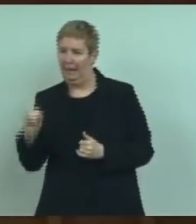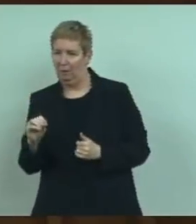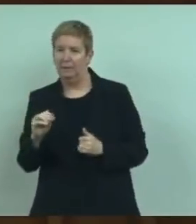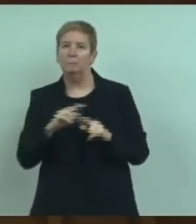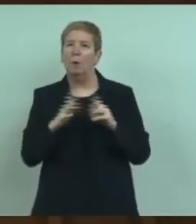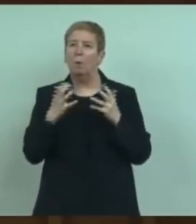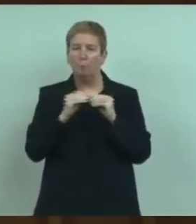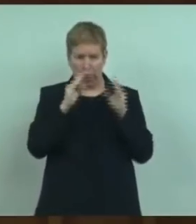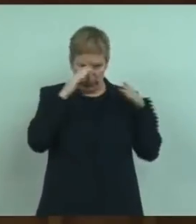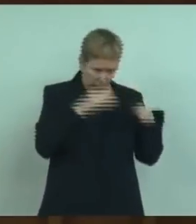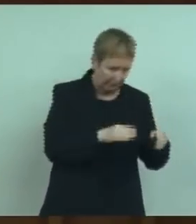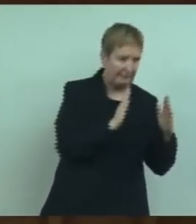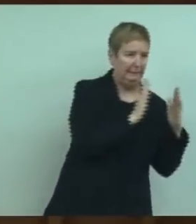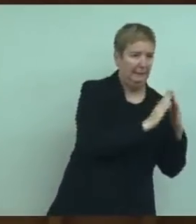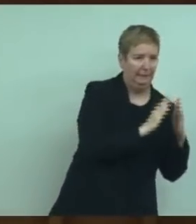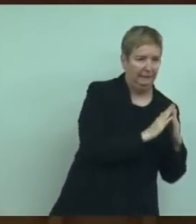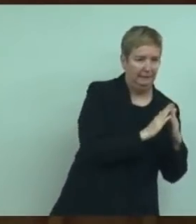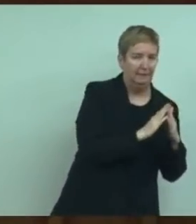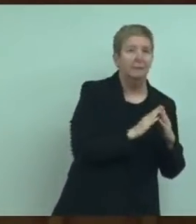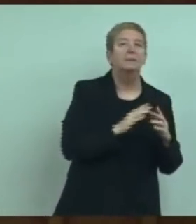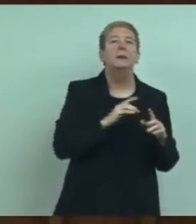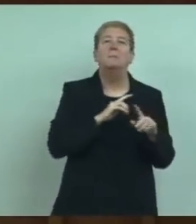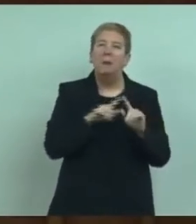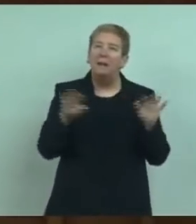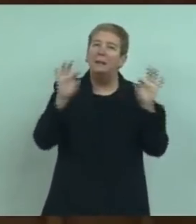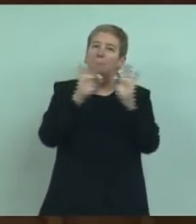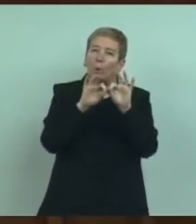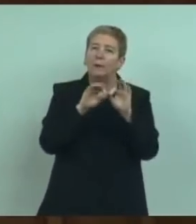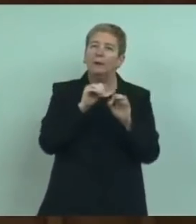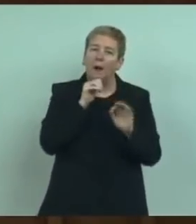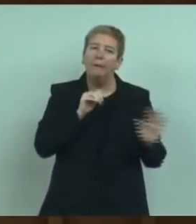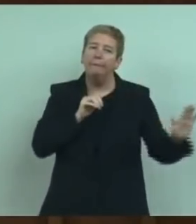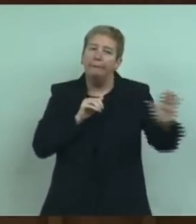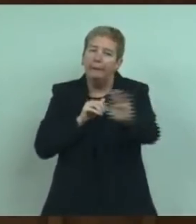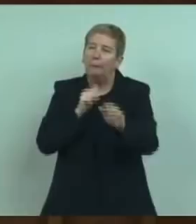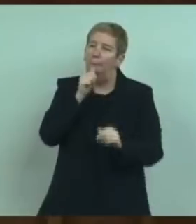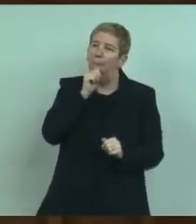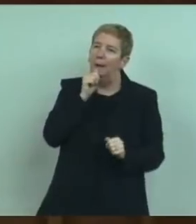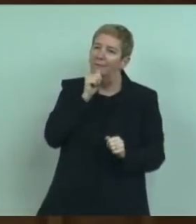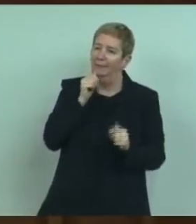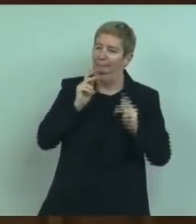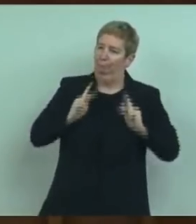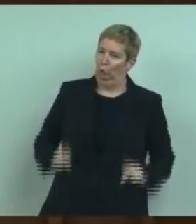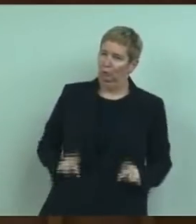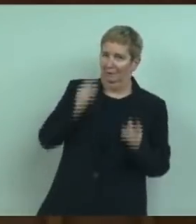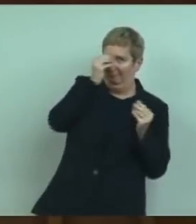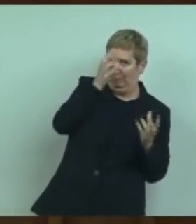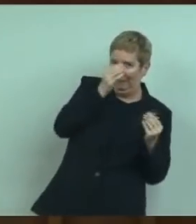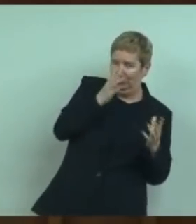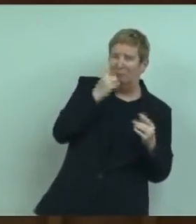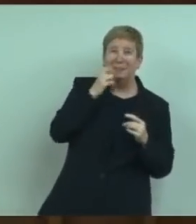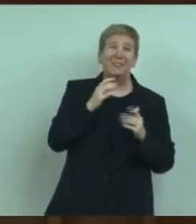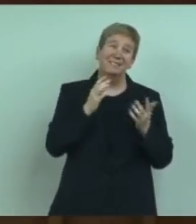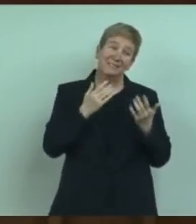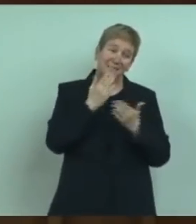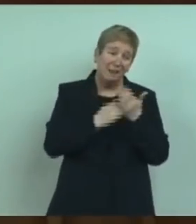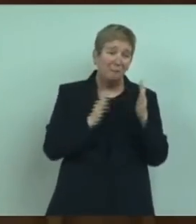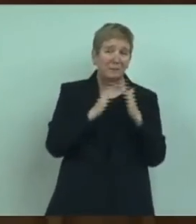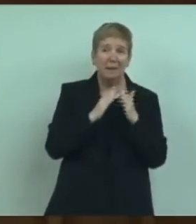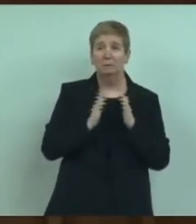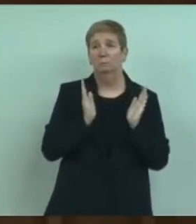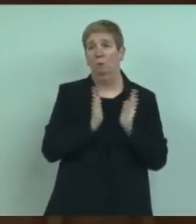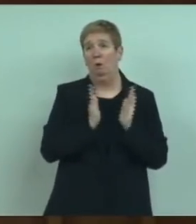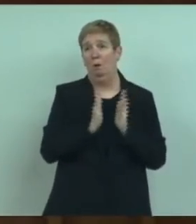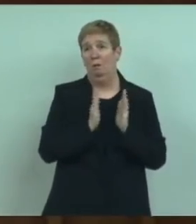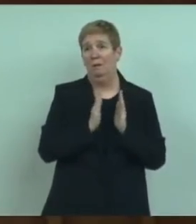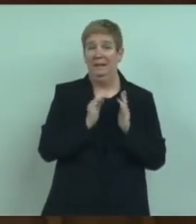there's no personal health information that is disclosed because some of our communities are very small. So we're working hard to get that up